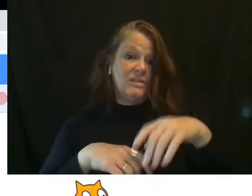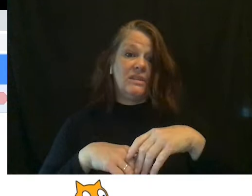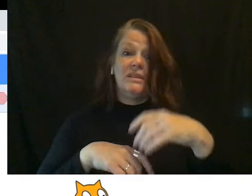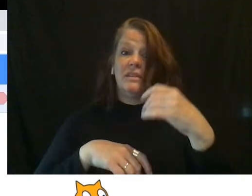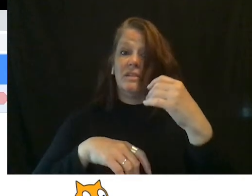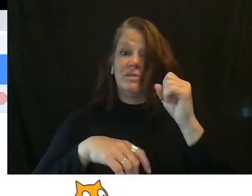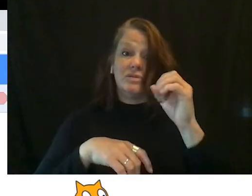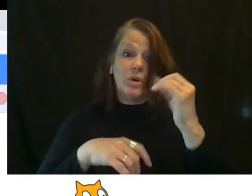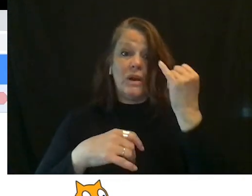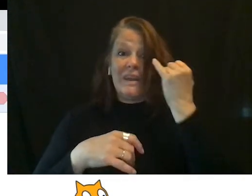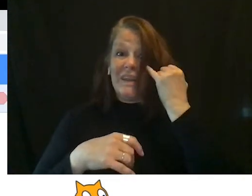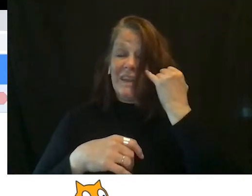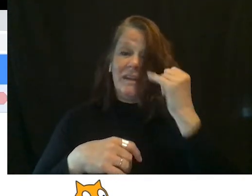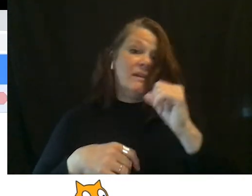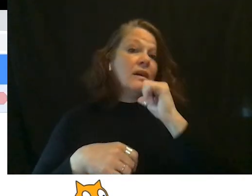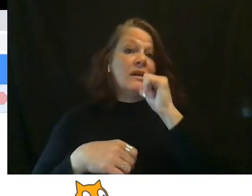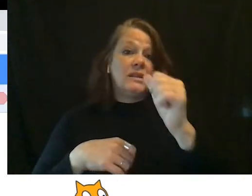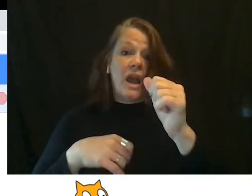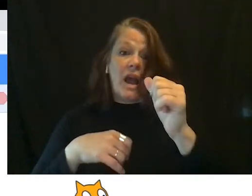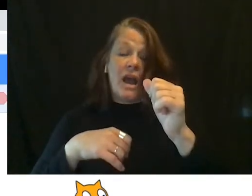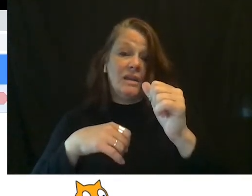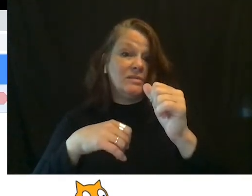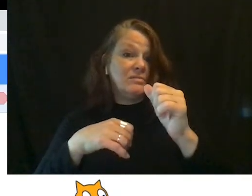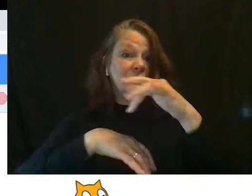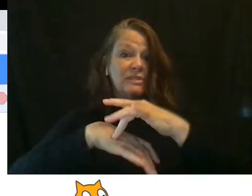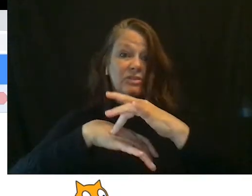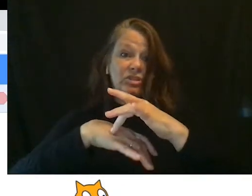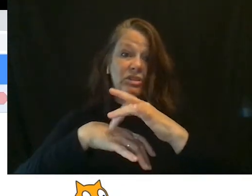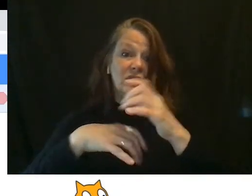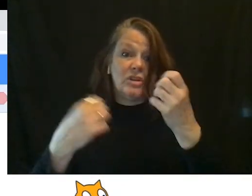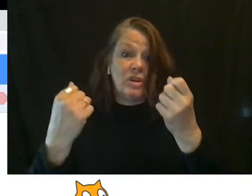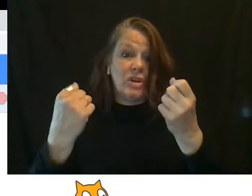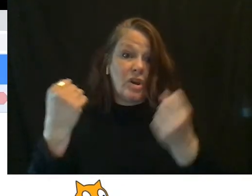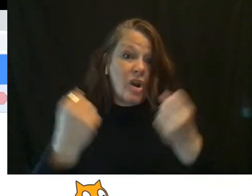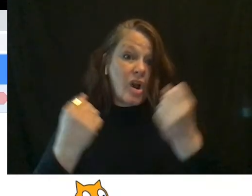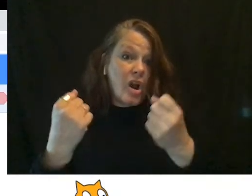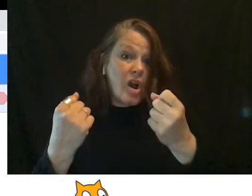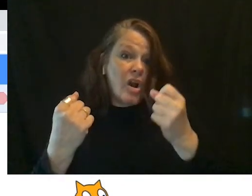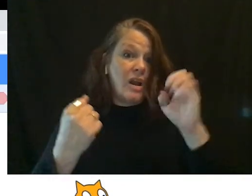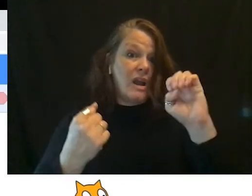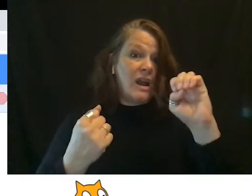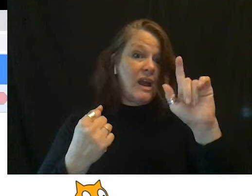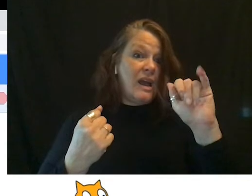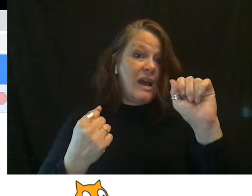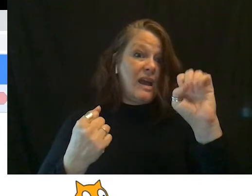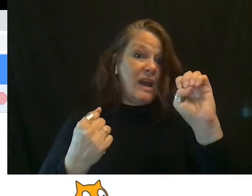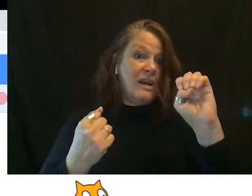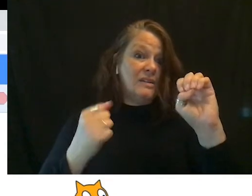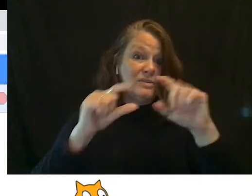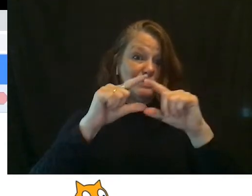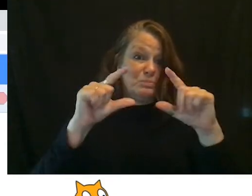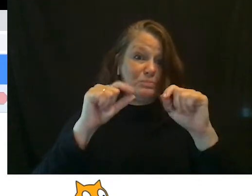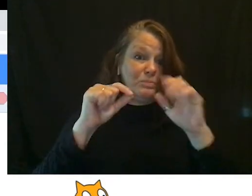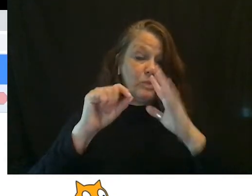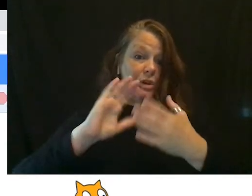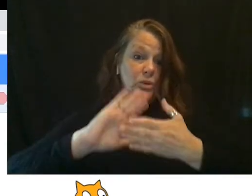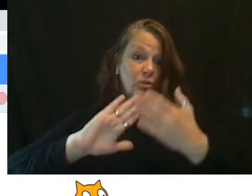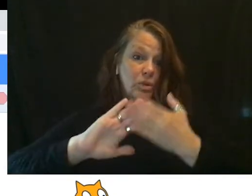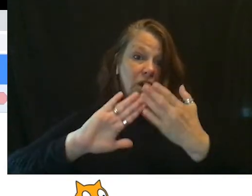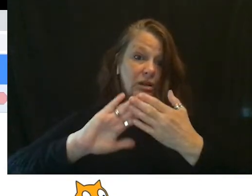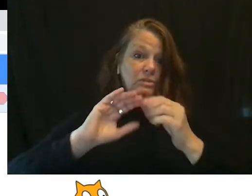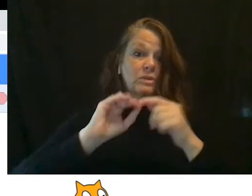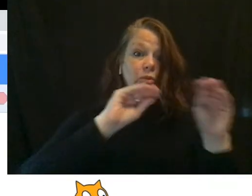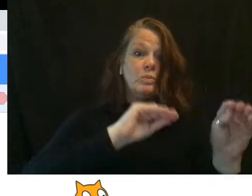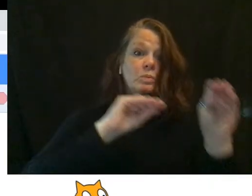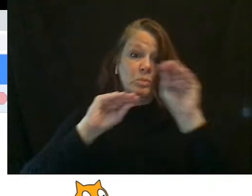So in this case, if he isn't touching the car, the code in the else block will run. So here we can just move this stuff over to the if, because